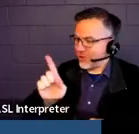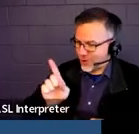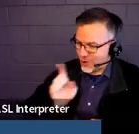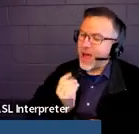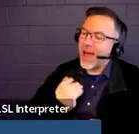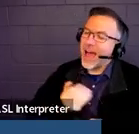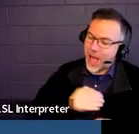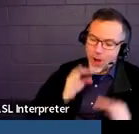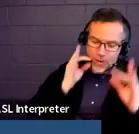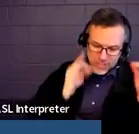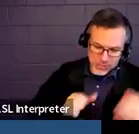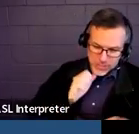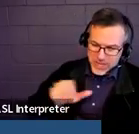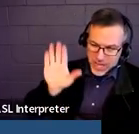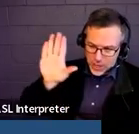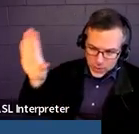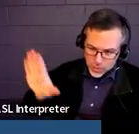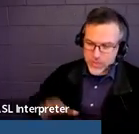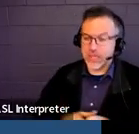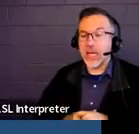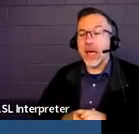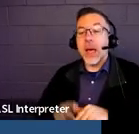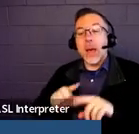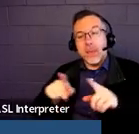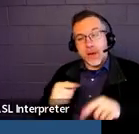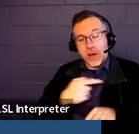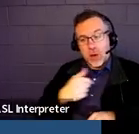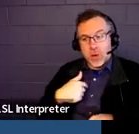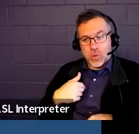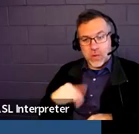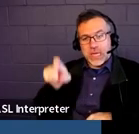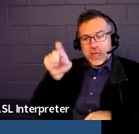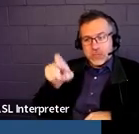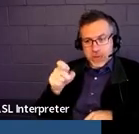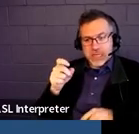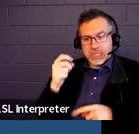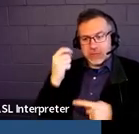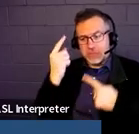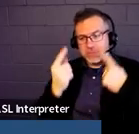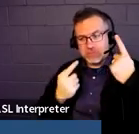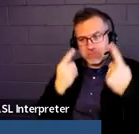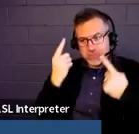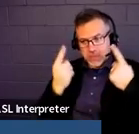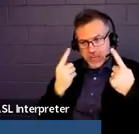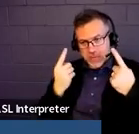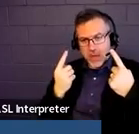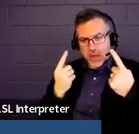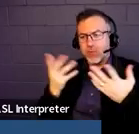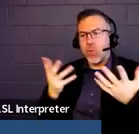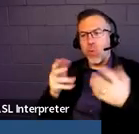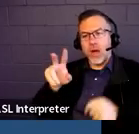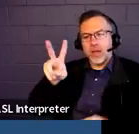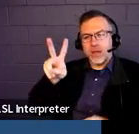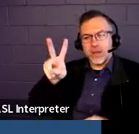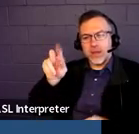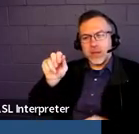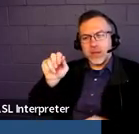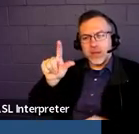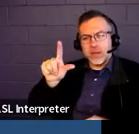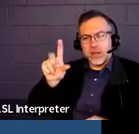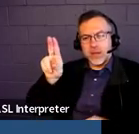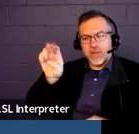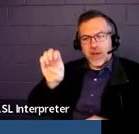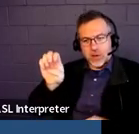measured tone, we need to look at the value we can add to that student's life.